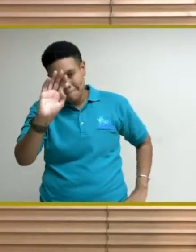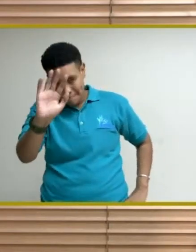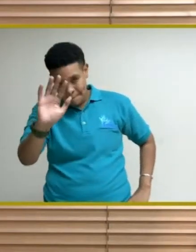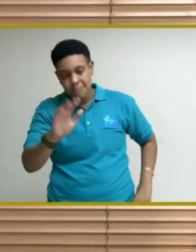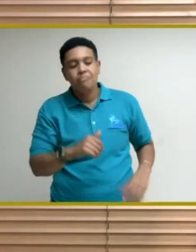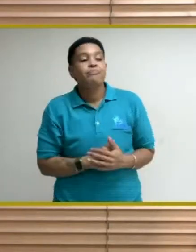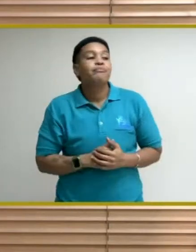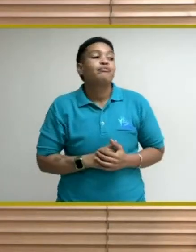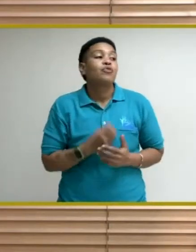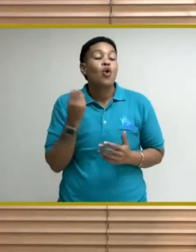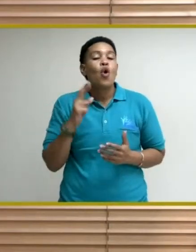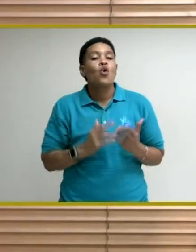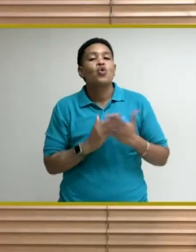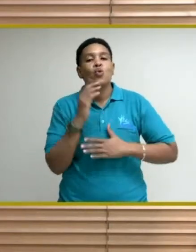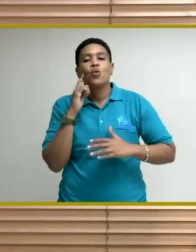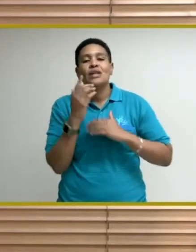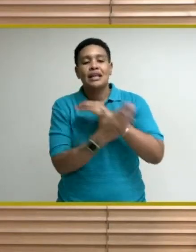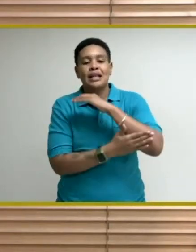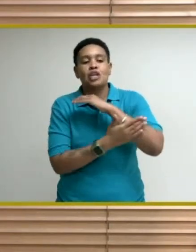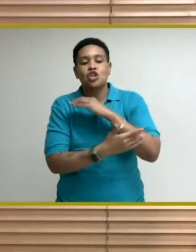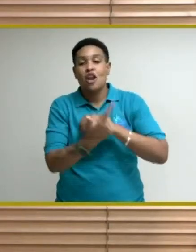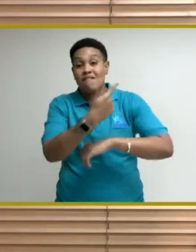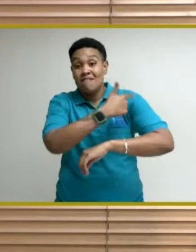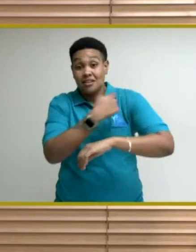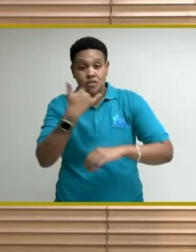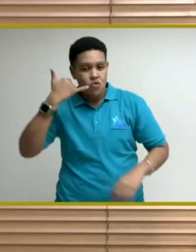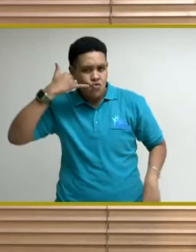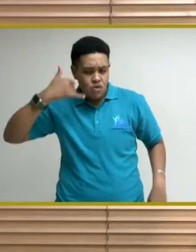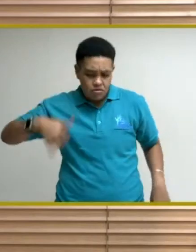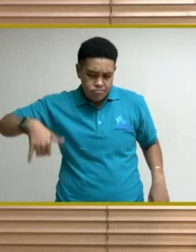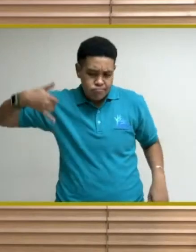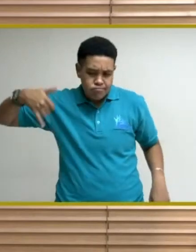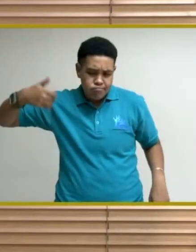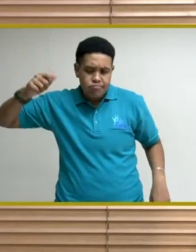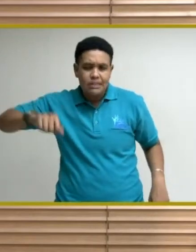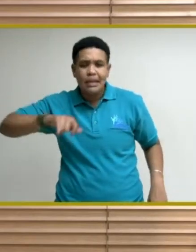www.moh.gov.jm, or through the National Vaccination Hotline at